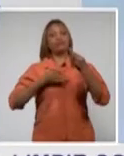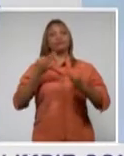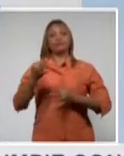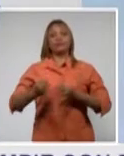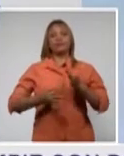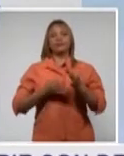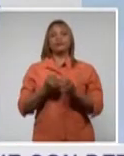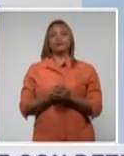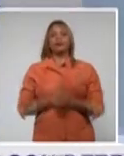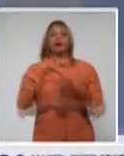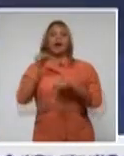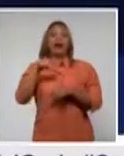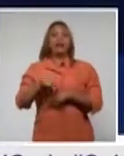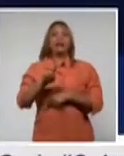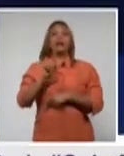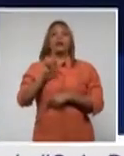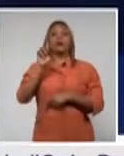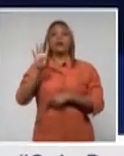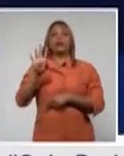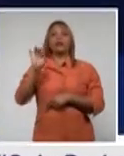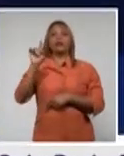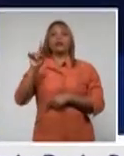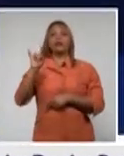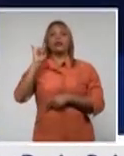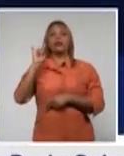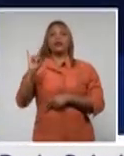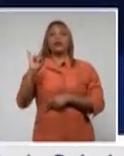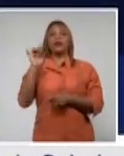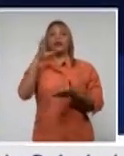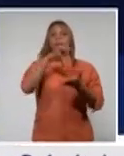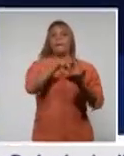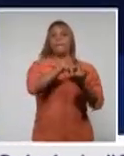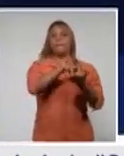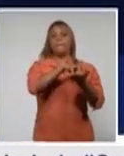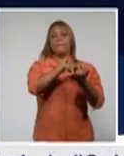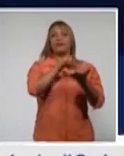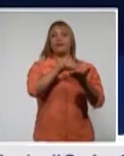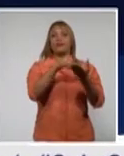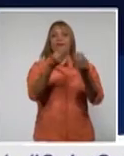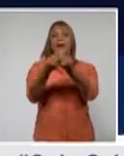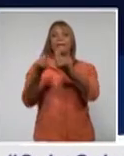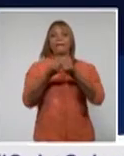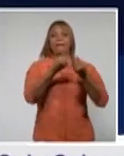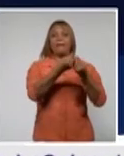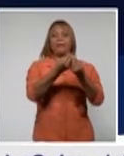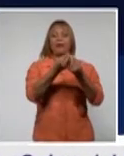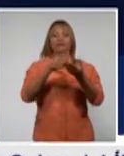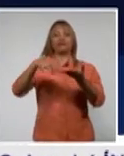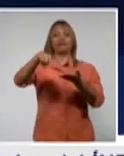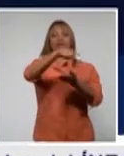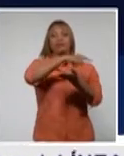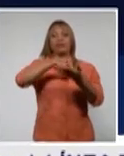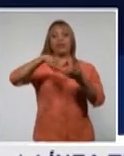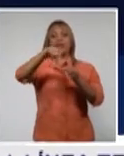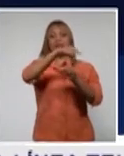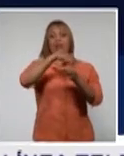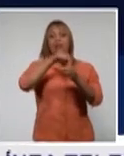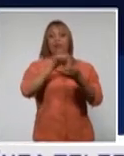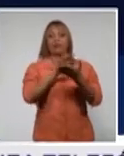To date, in Cuba, 49 episodes of local transmission have